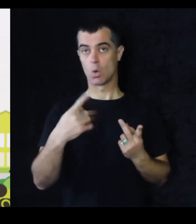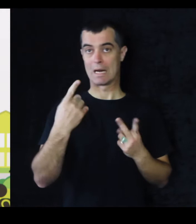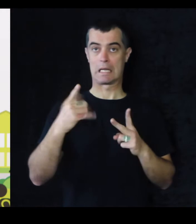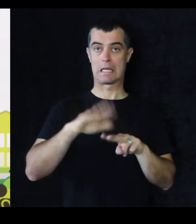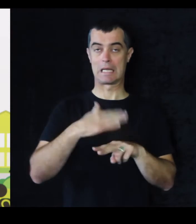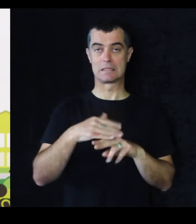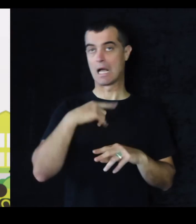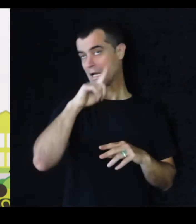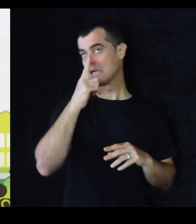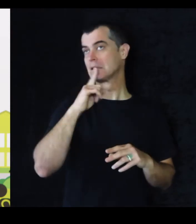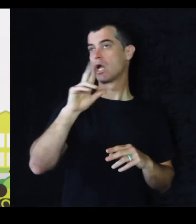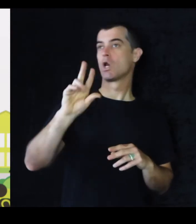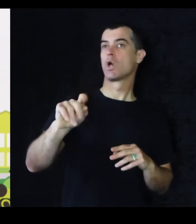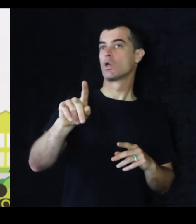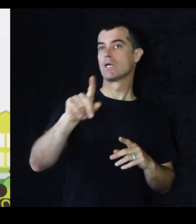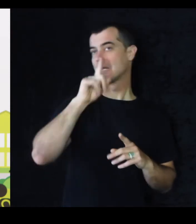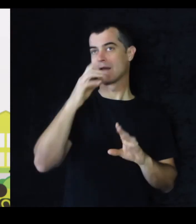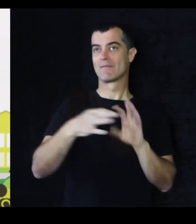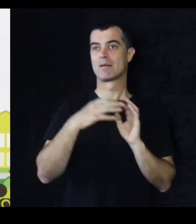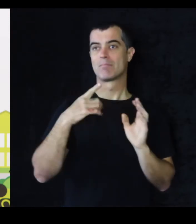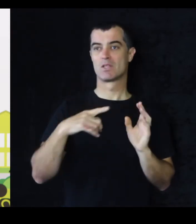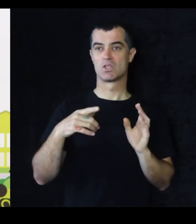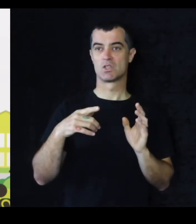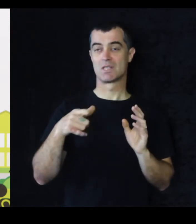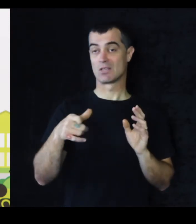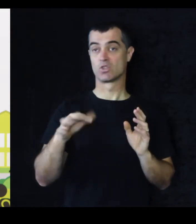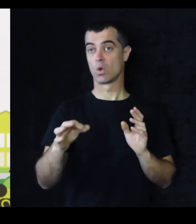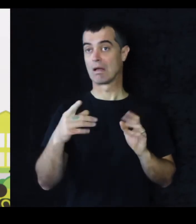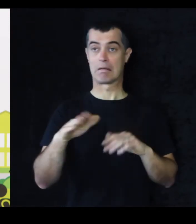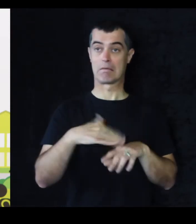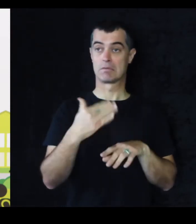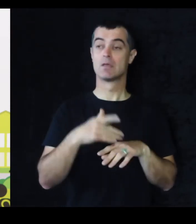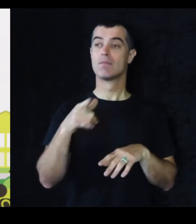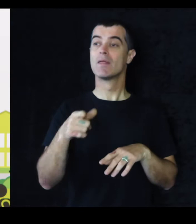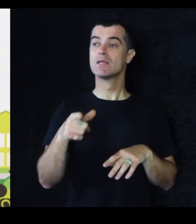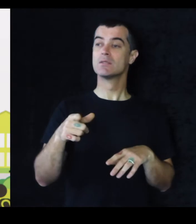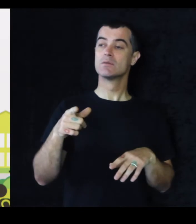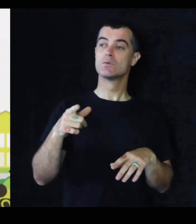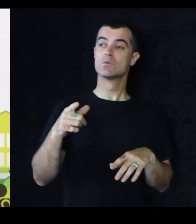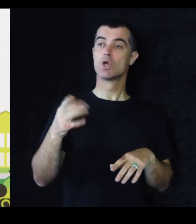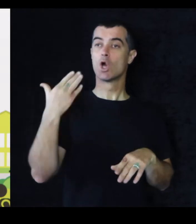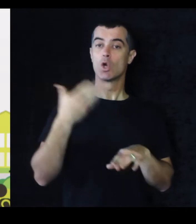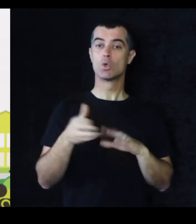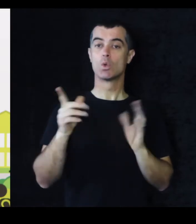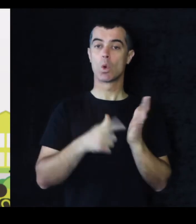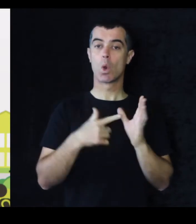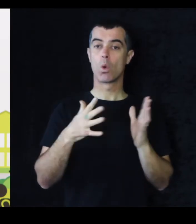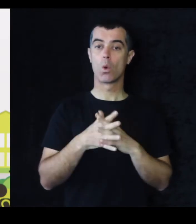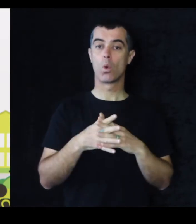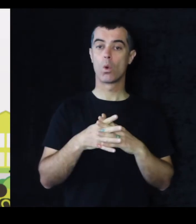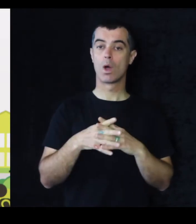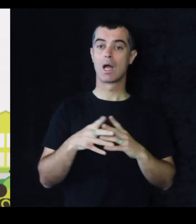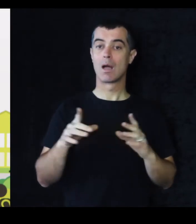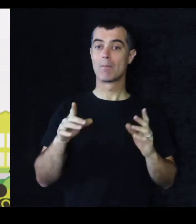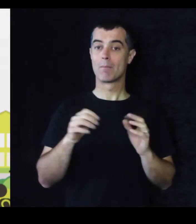I can't say, no, you're not applicable because of the dog and the cat. And that was new laws brought in this year by